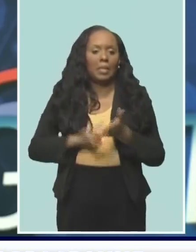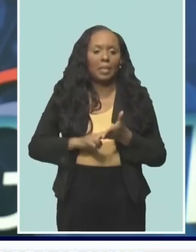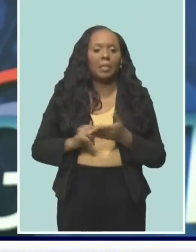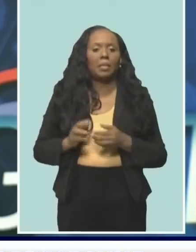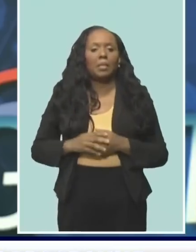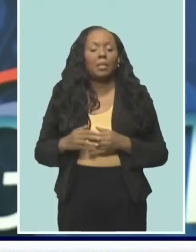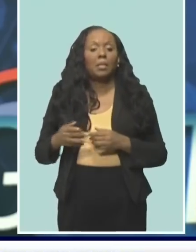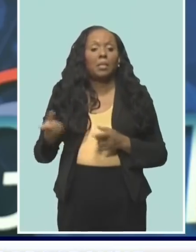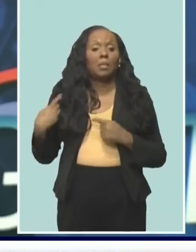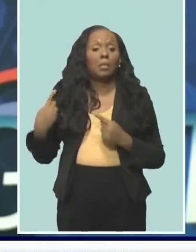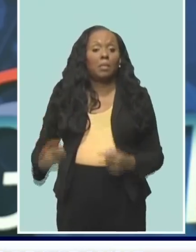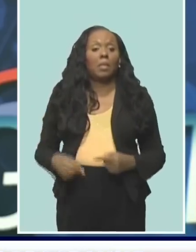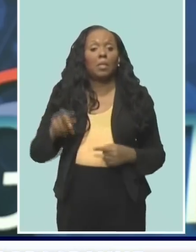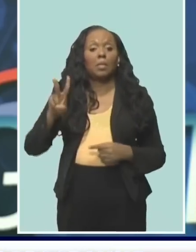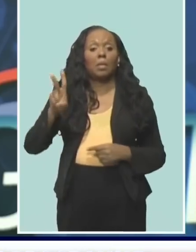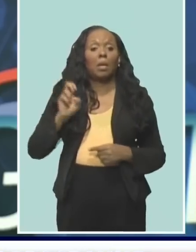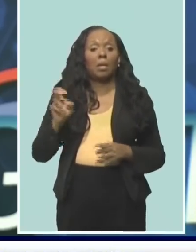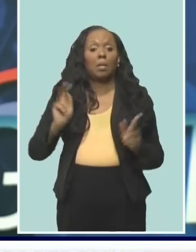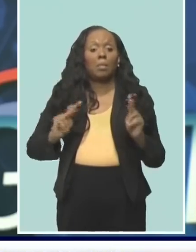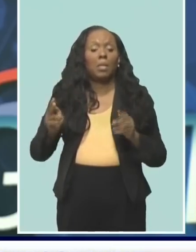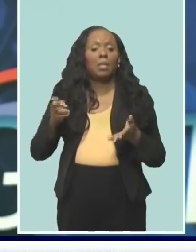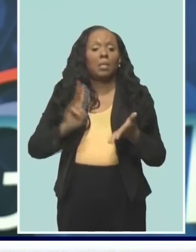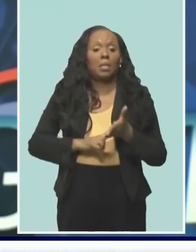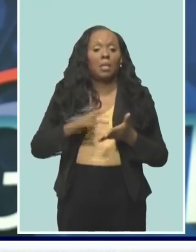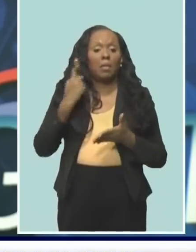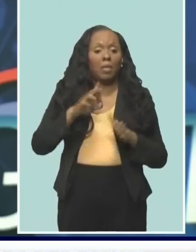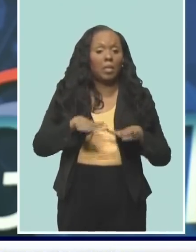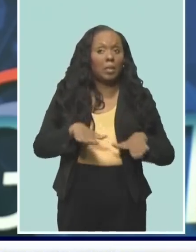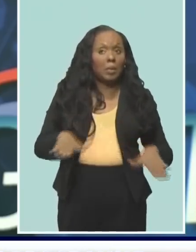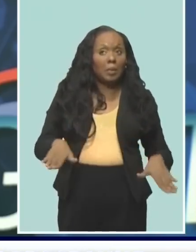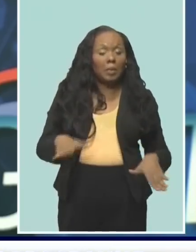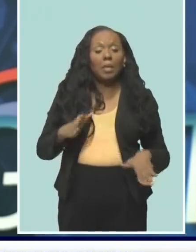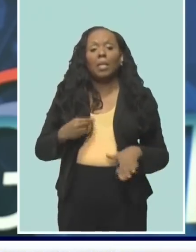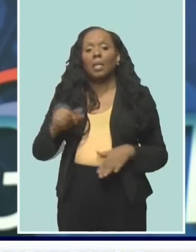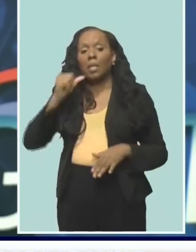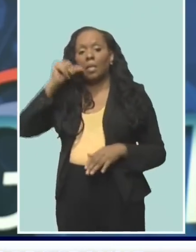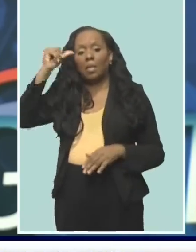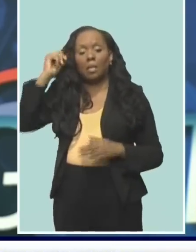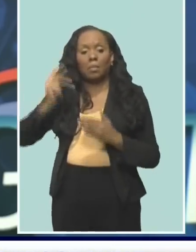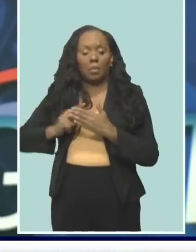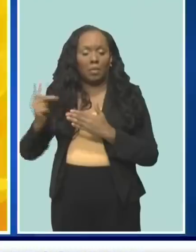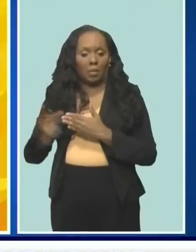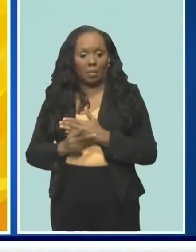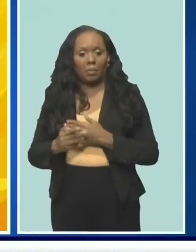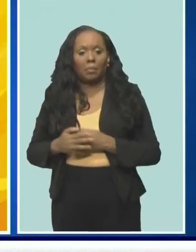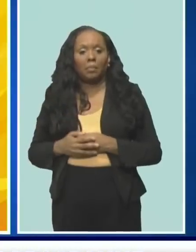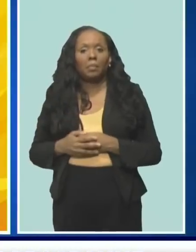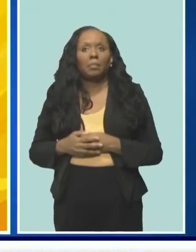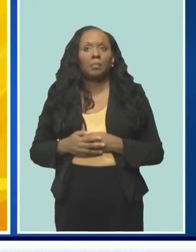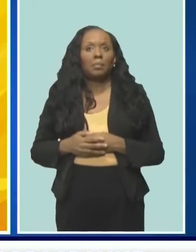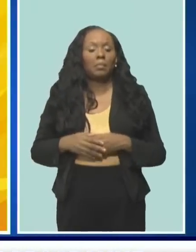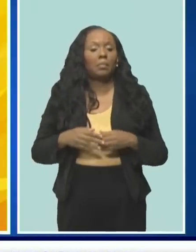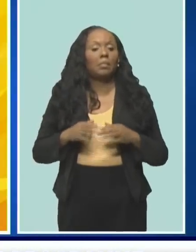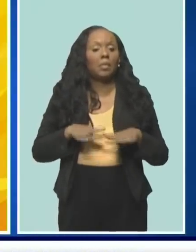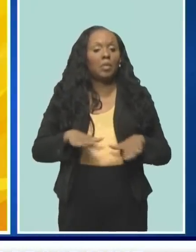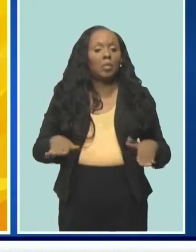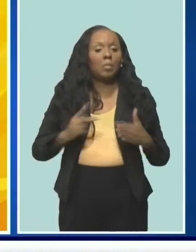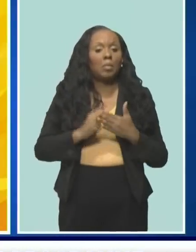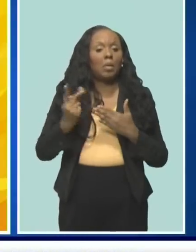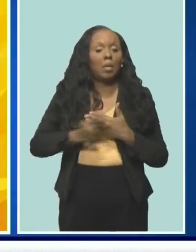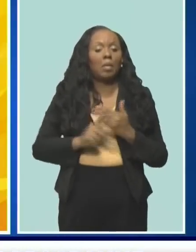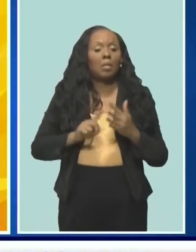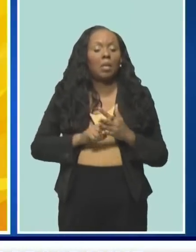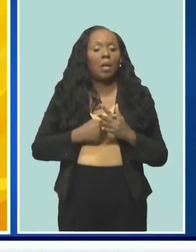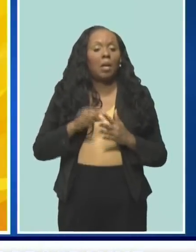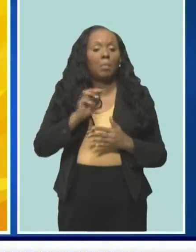people have already signed up for both the Children's and Master's program. Well, the swim program for children commences on Monday and will